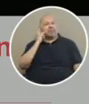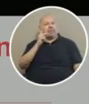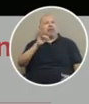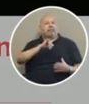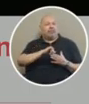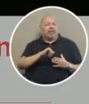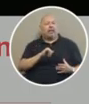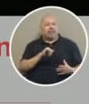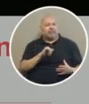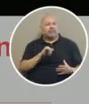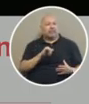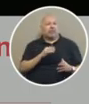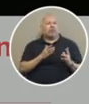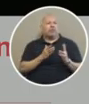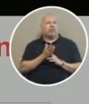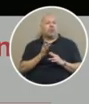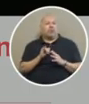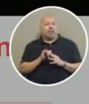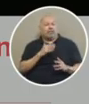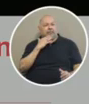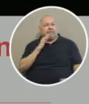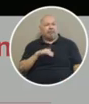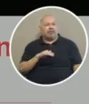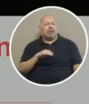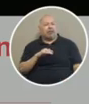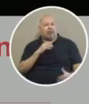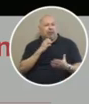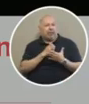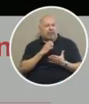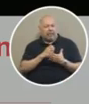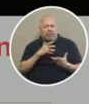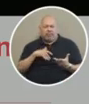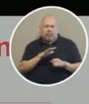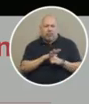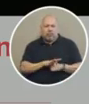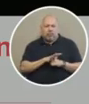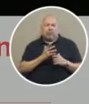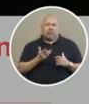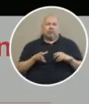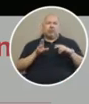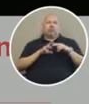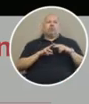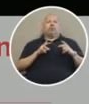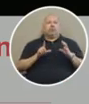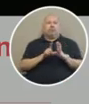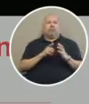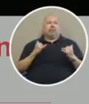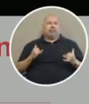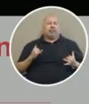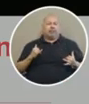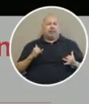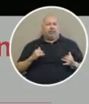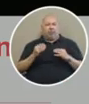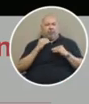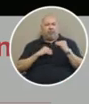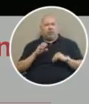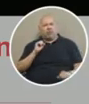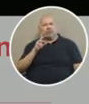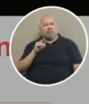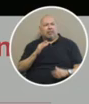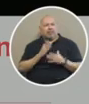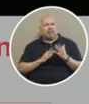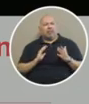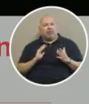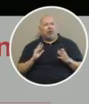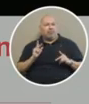that there's been, through this severe economic strain, an extraordinary increase in the immediate need for food supplies for some of